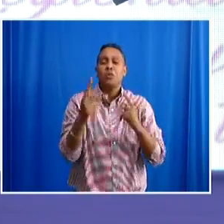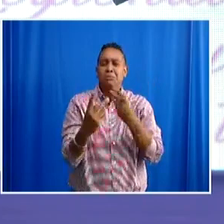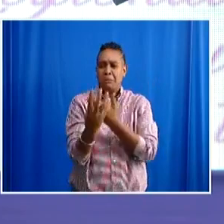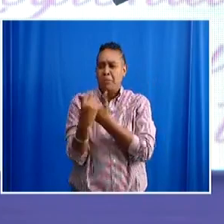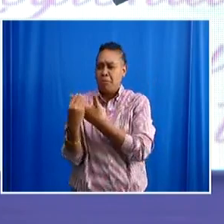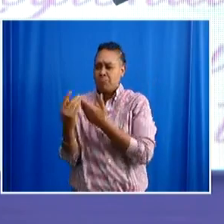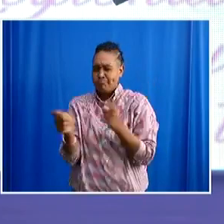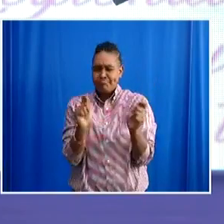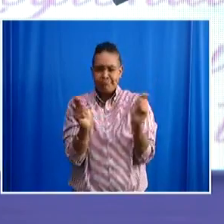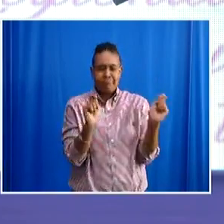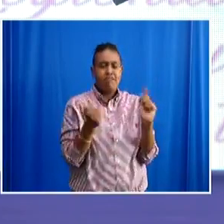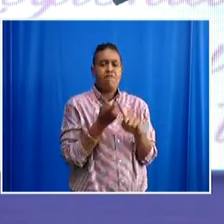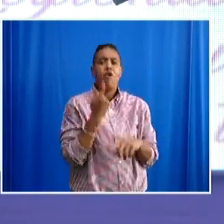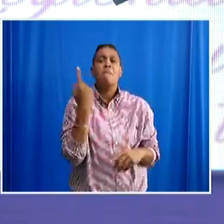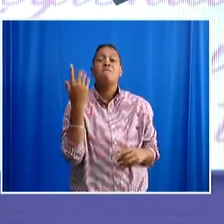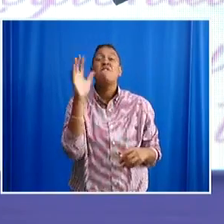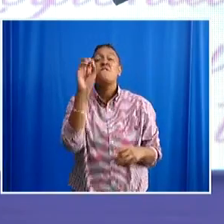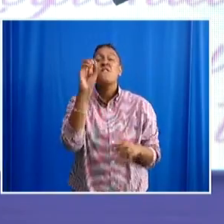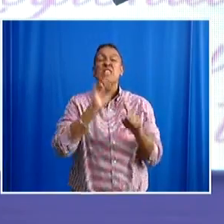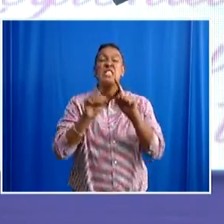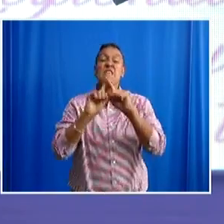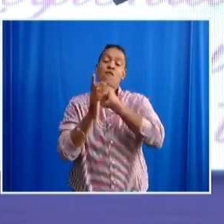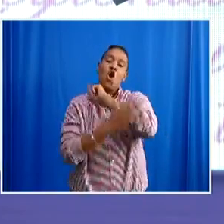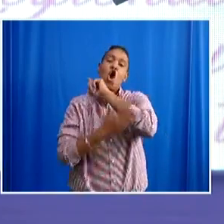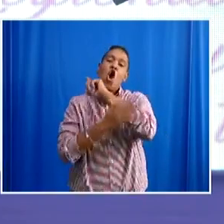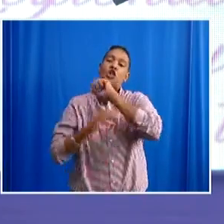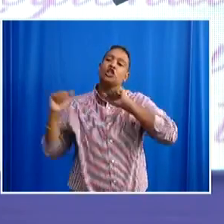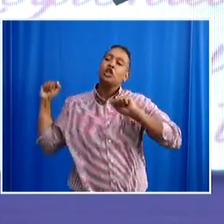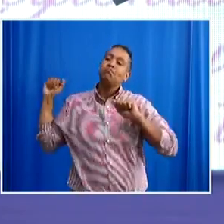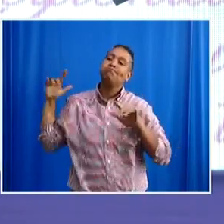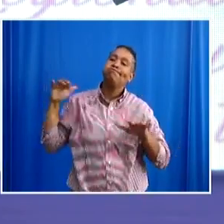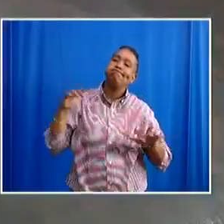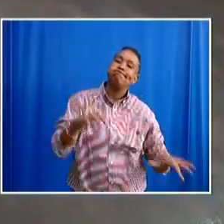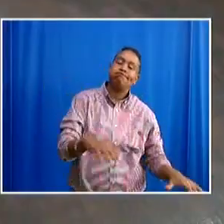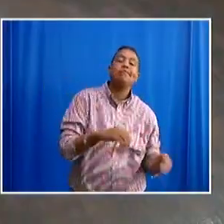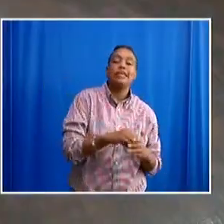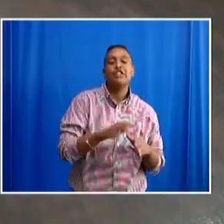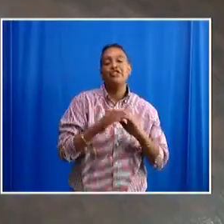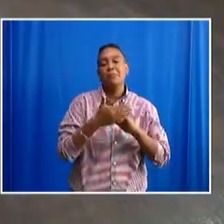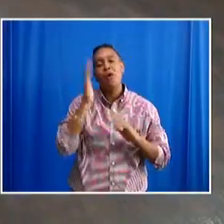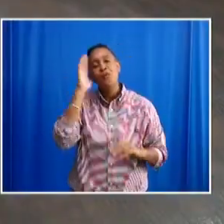participants from more than 50 countries within this hemisphere.